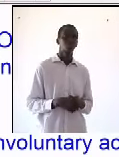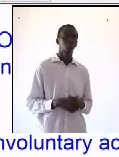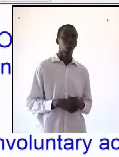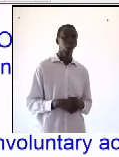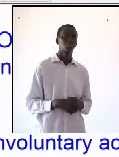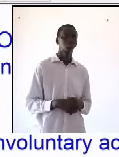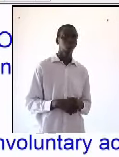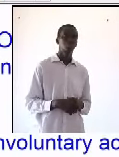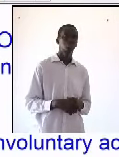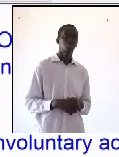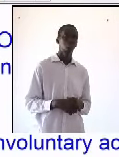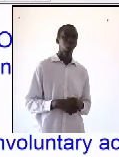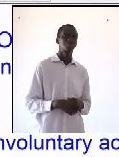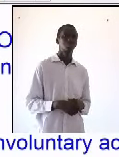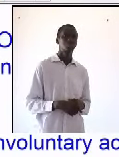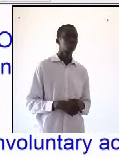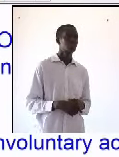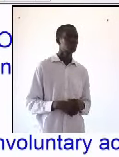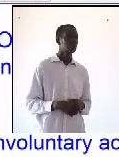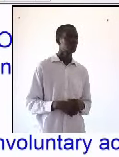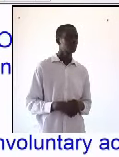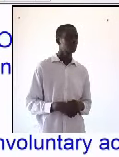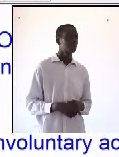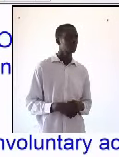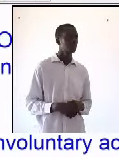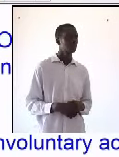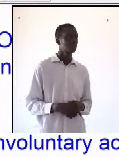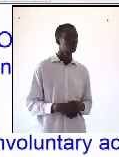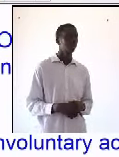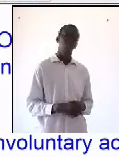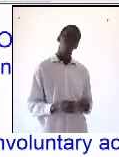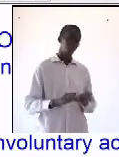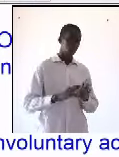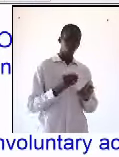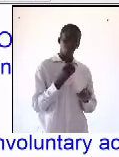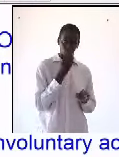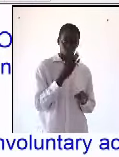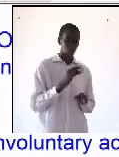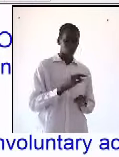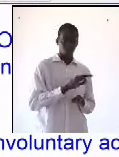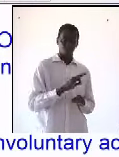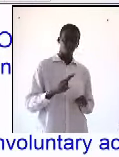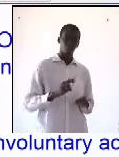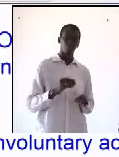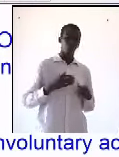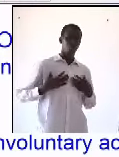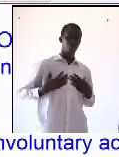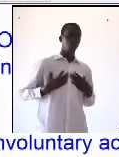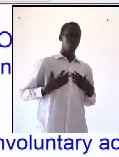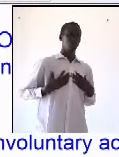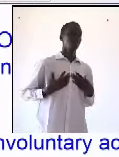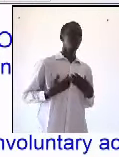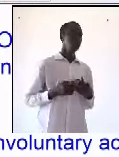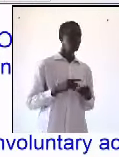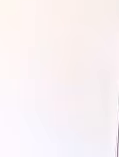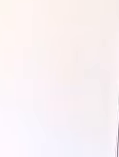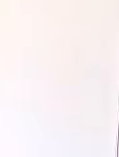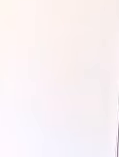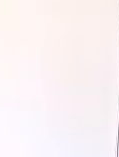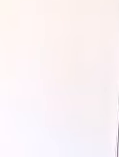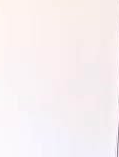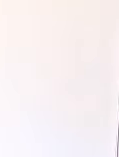Because you cannot do that, or about 1 minute or 2 minutes. Okay? Or you cannot say, I'm going to stop you from breathing throughout the